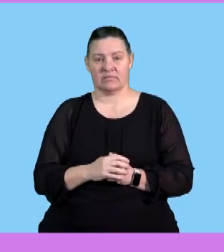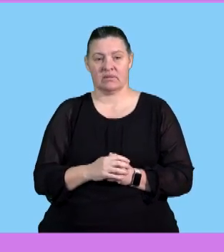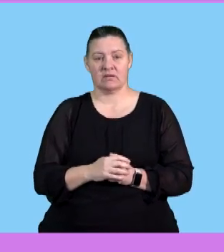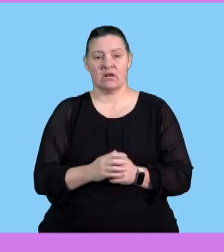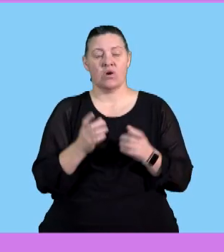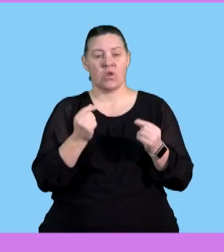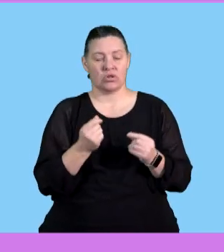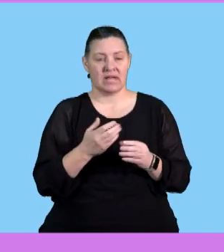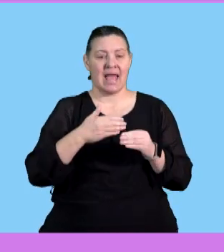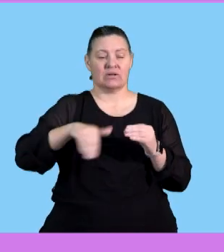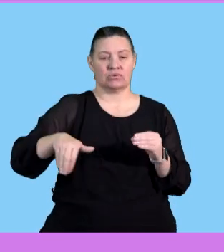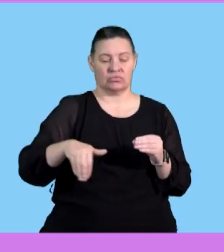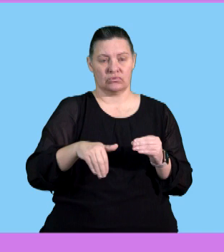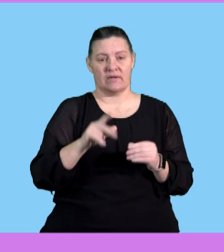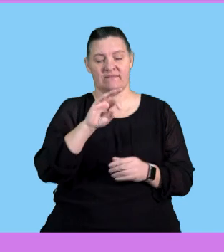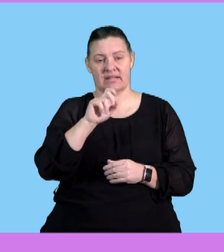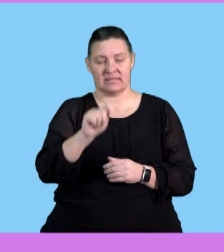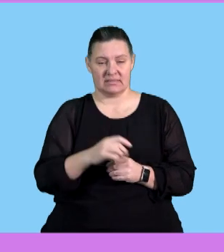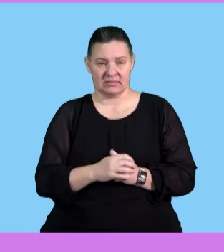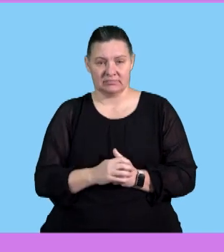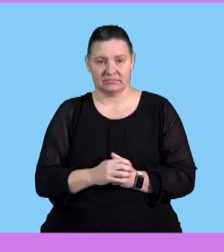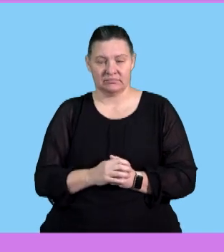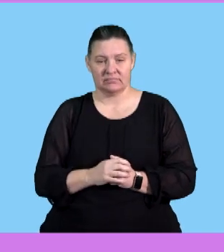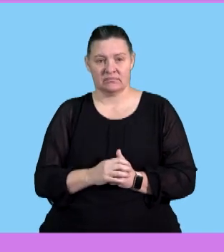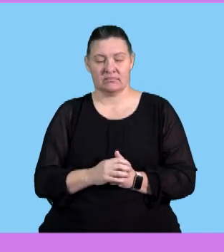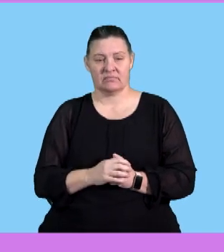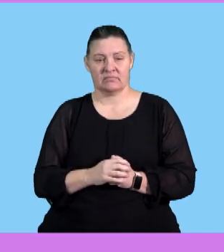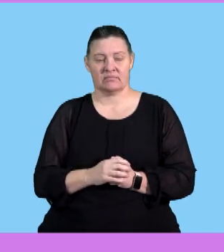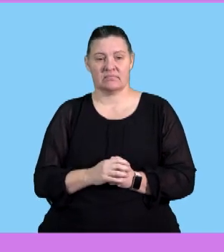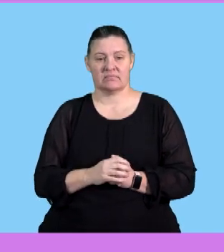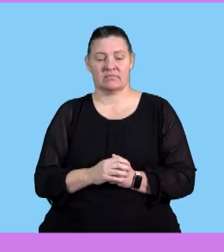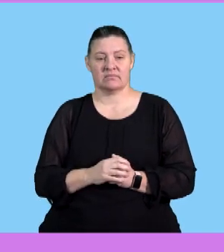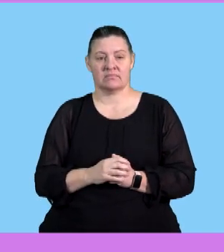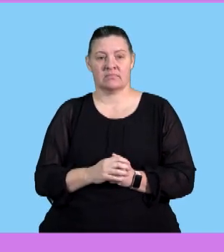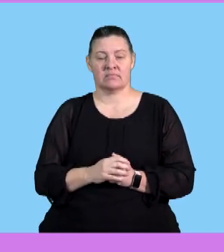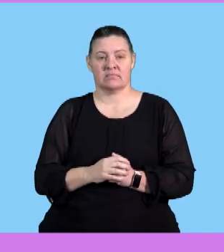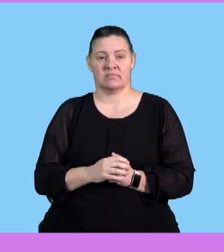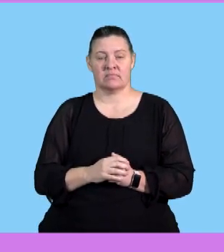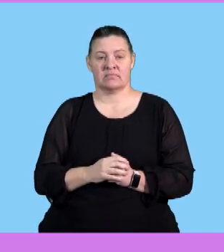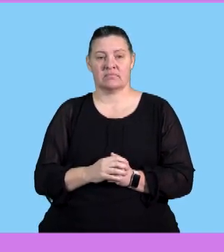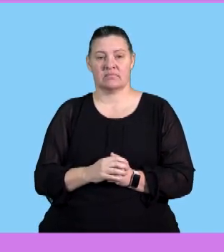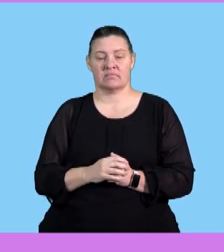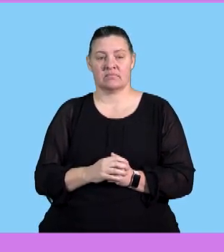1,883.79. So this cost excludes VAT.